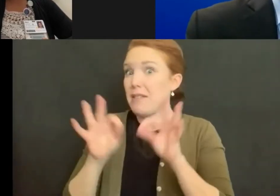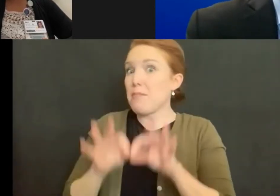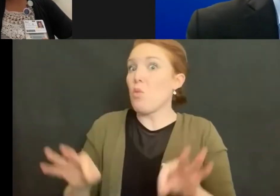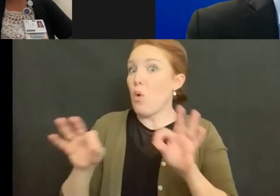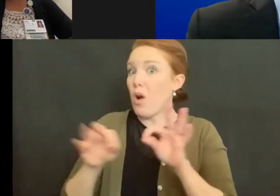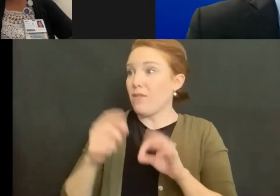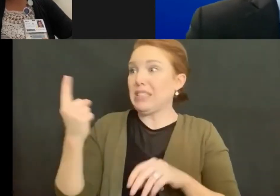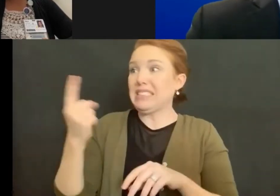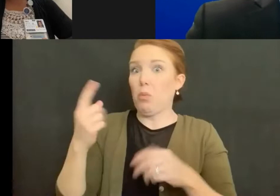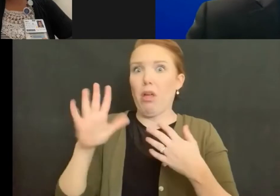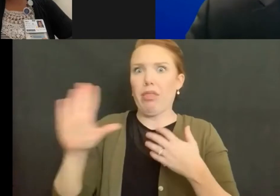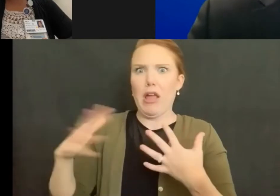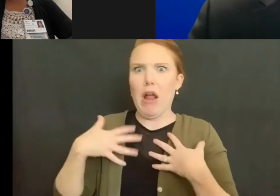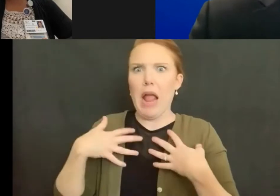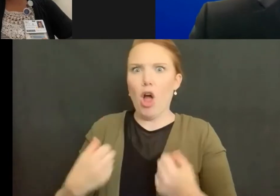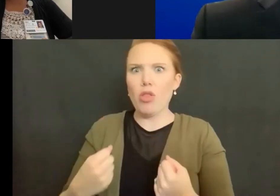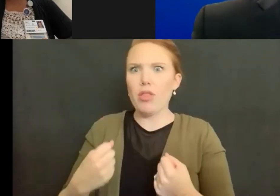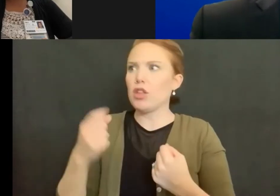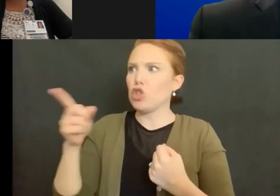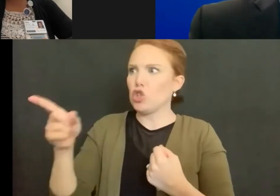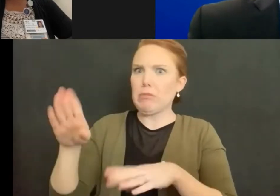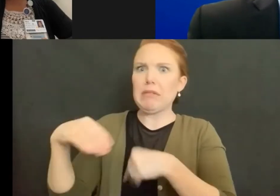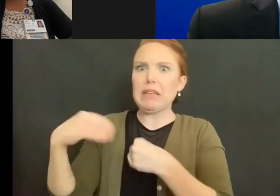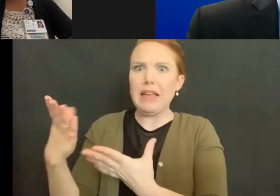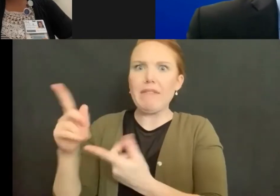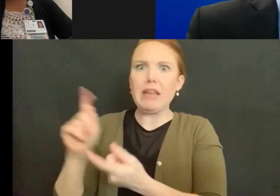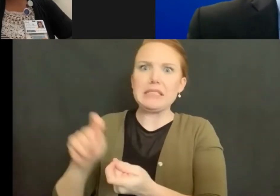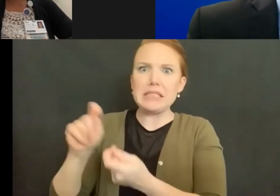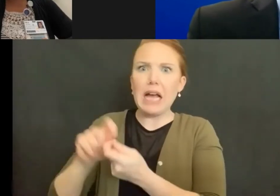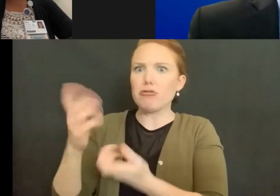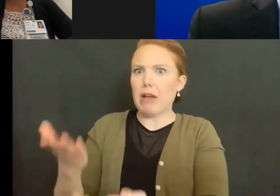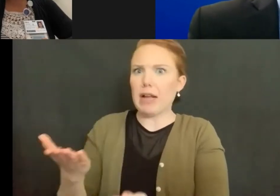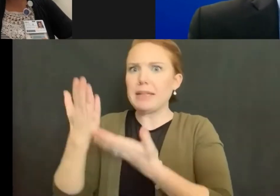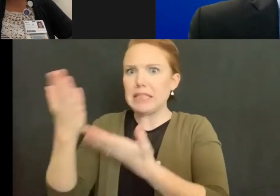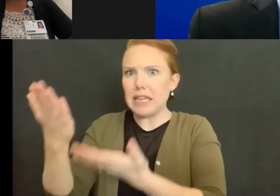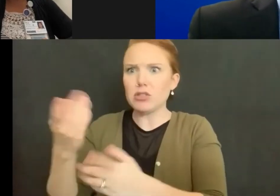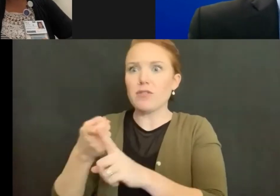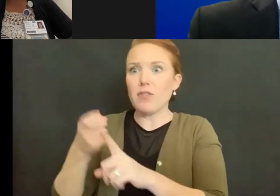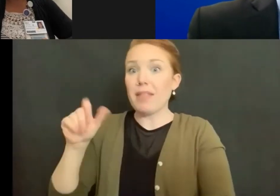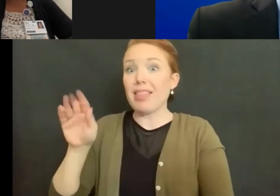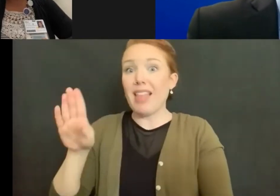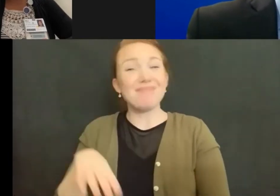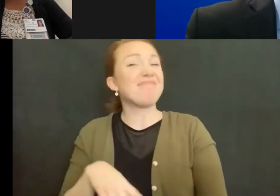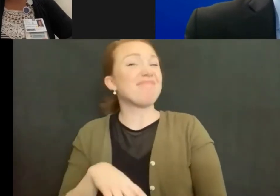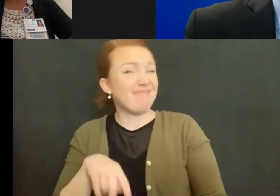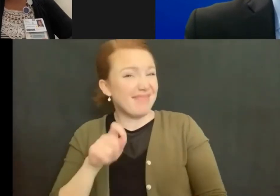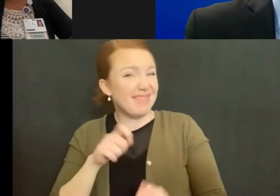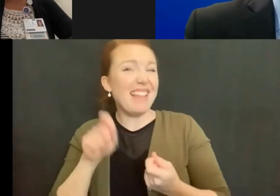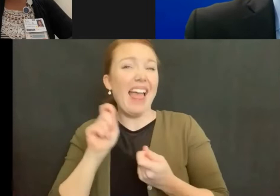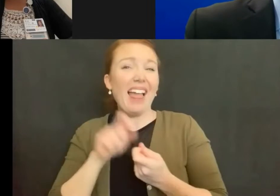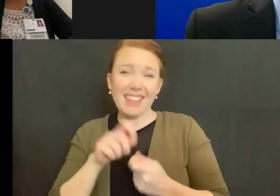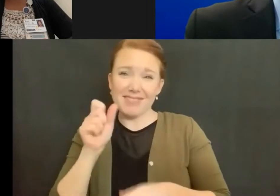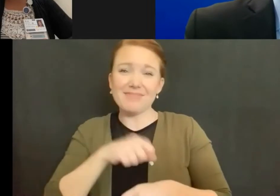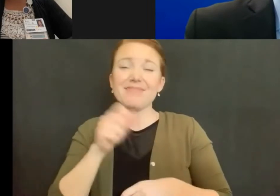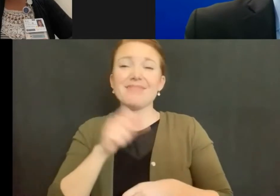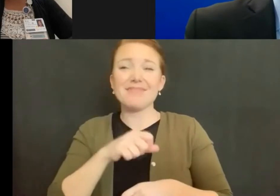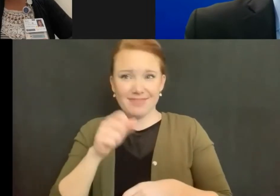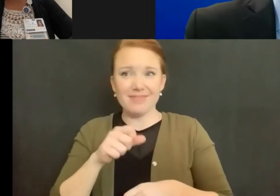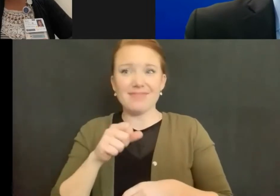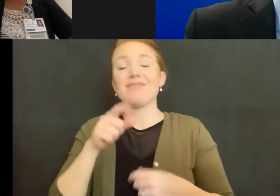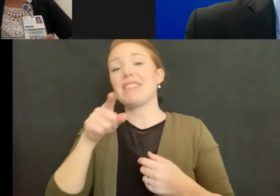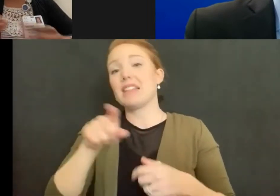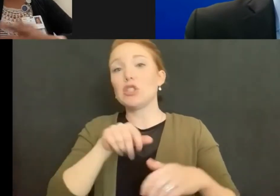give exact, recommendations from the lab. Exactly. So when you come in a